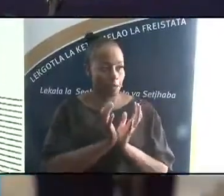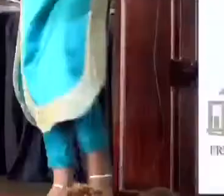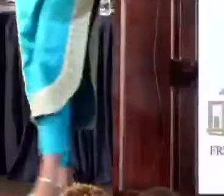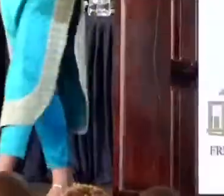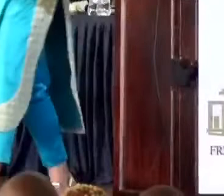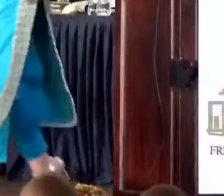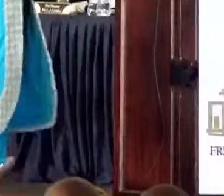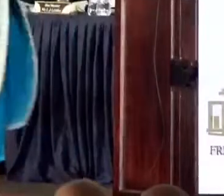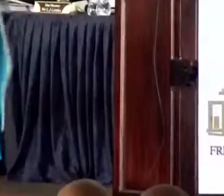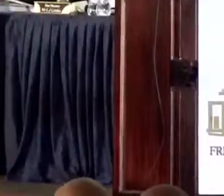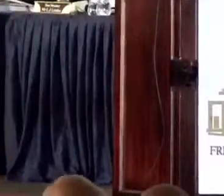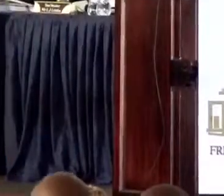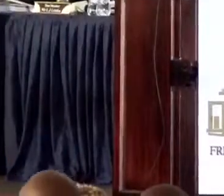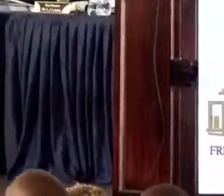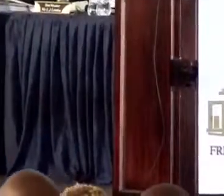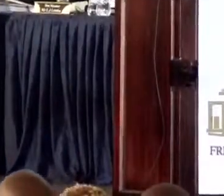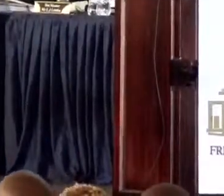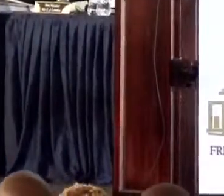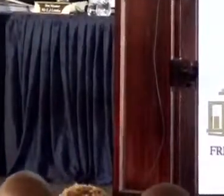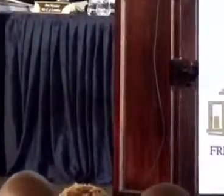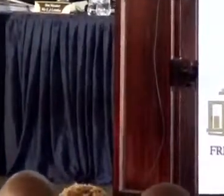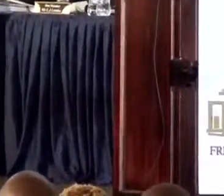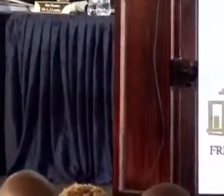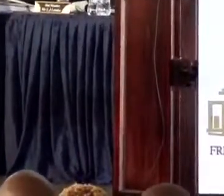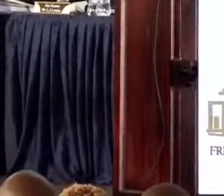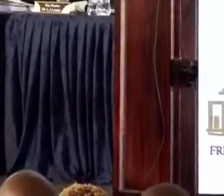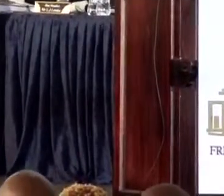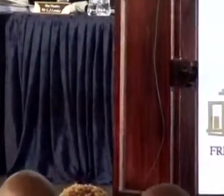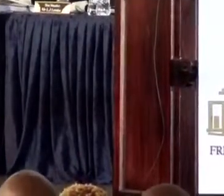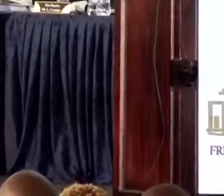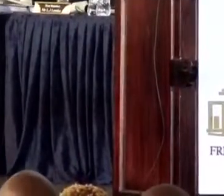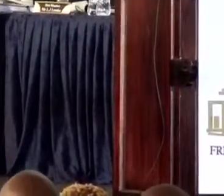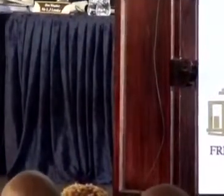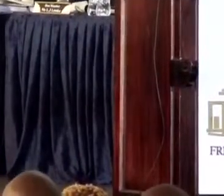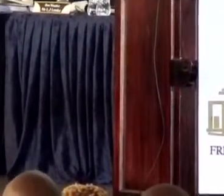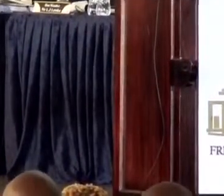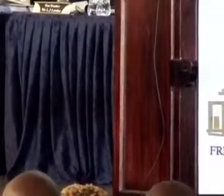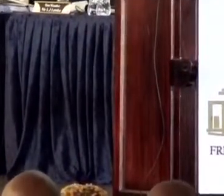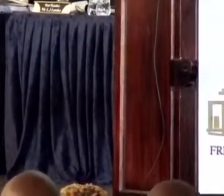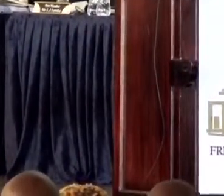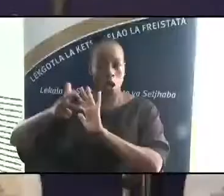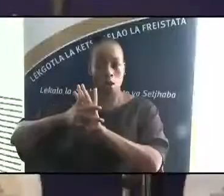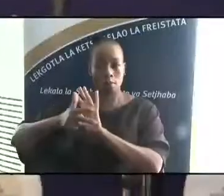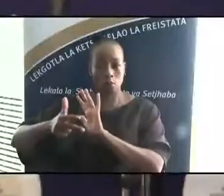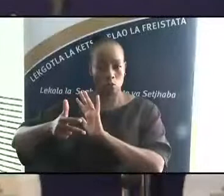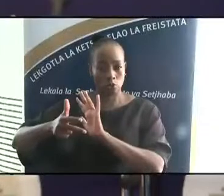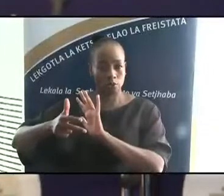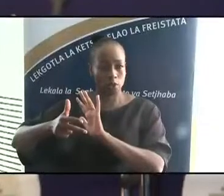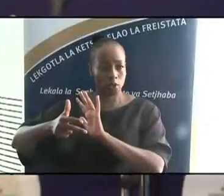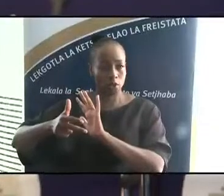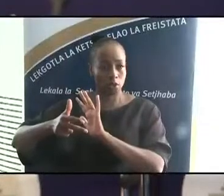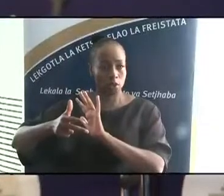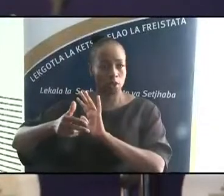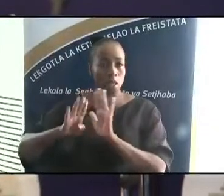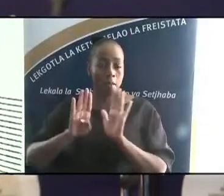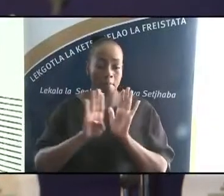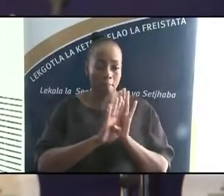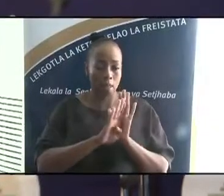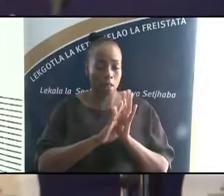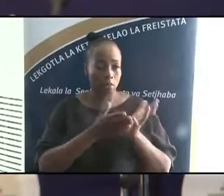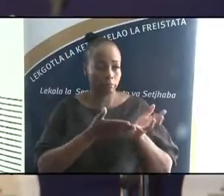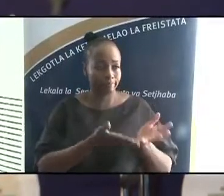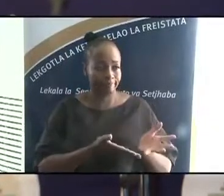discussion, Honourable Members? Any objections? Approved. The bill